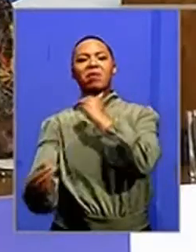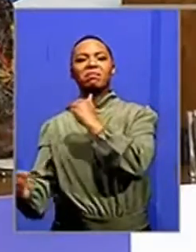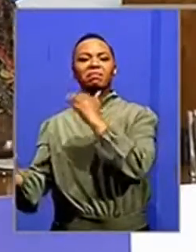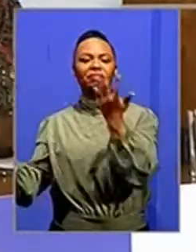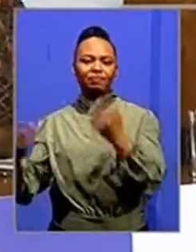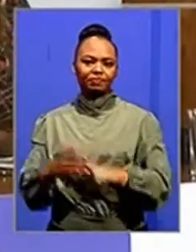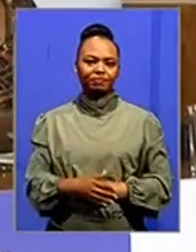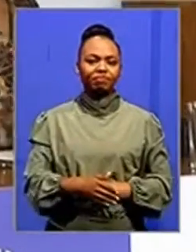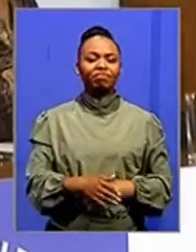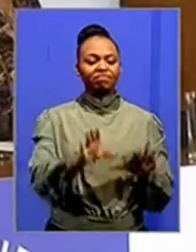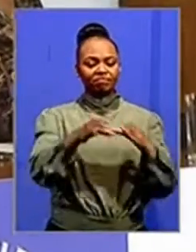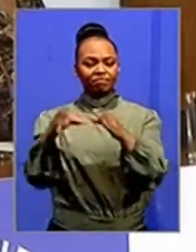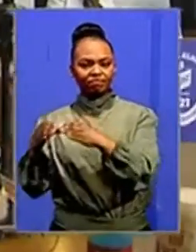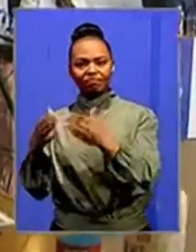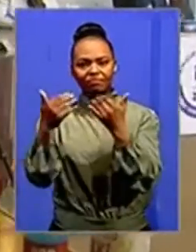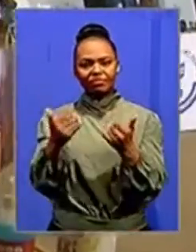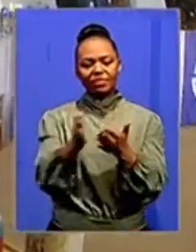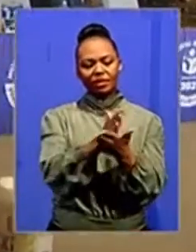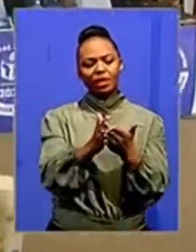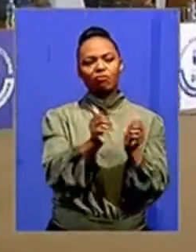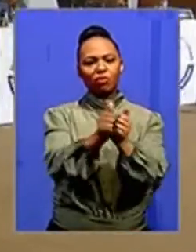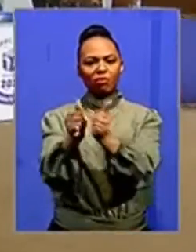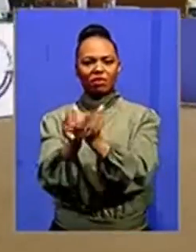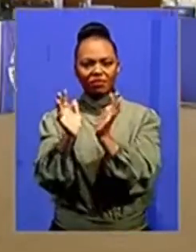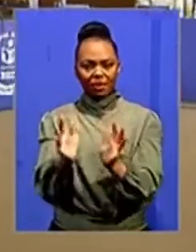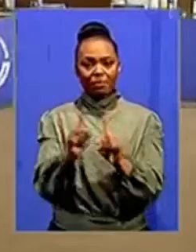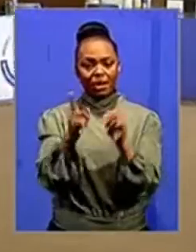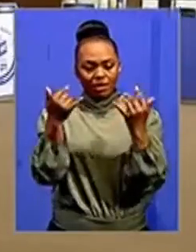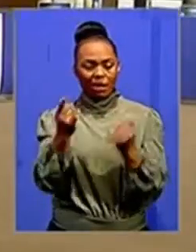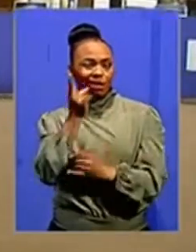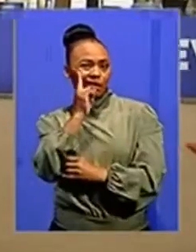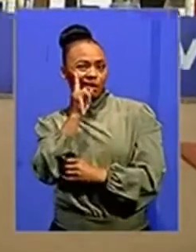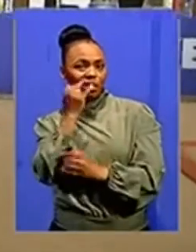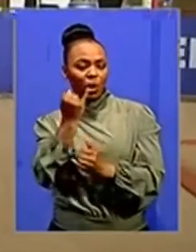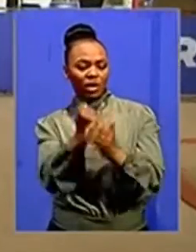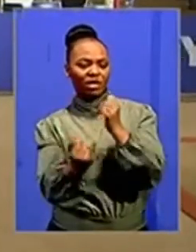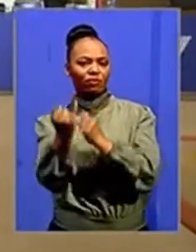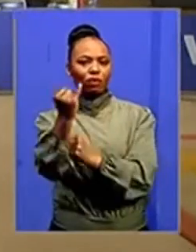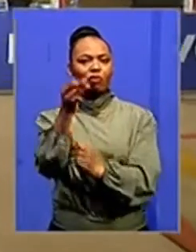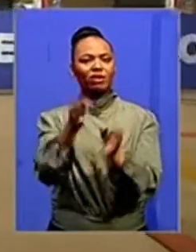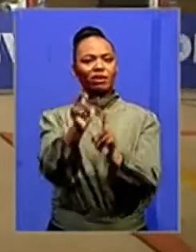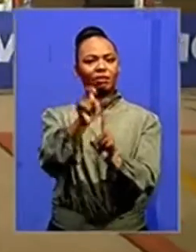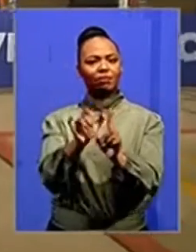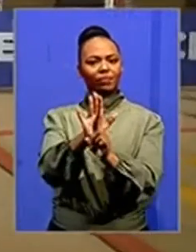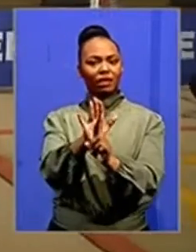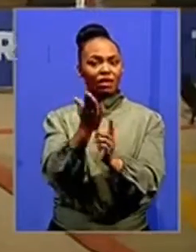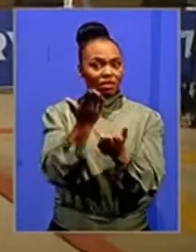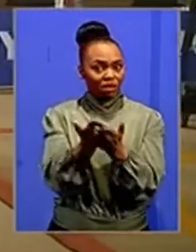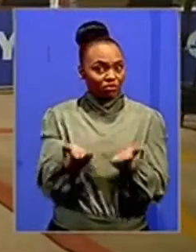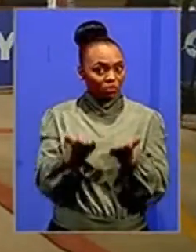tsa kopanelo, mme ho setseng jwale ke nako ya ho bona hore na ebe bonkgetheng ba ikemetseng ba tla hle ba o bese o tuke.